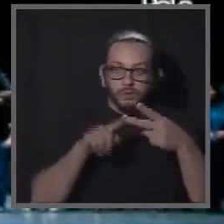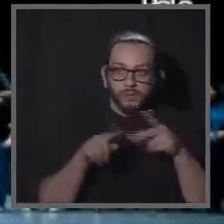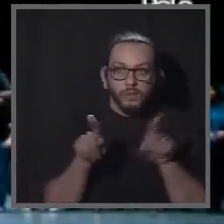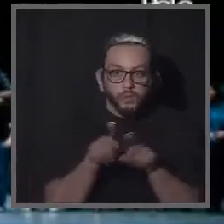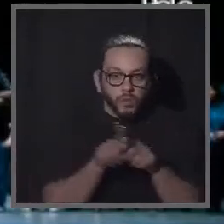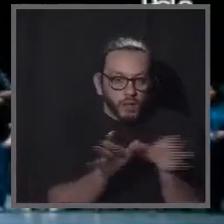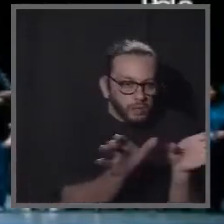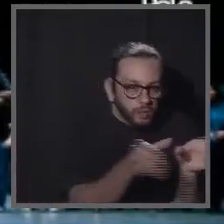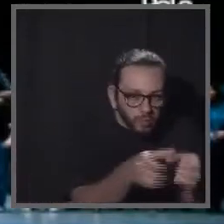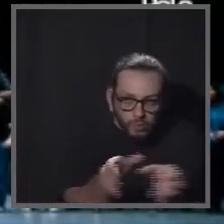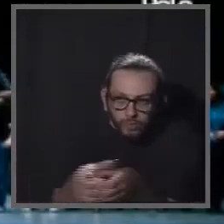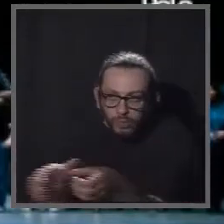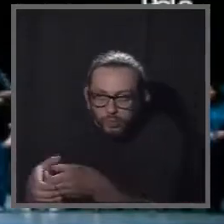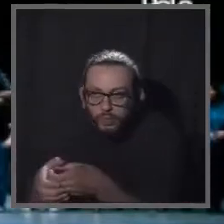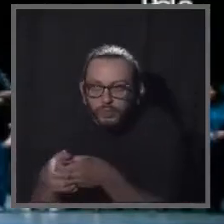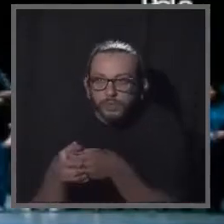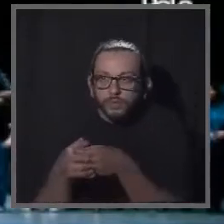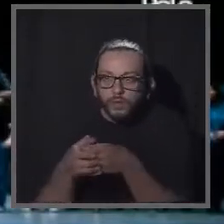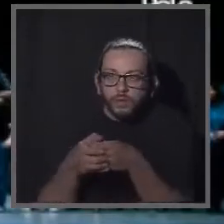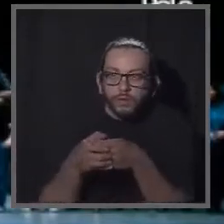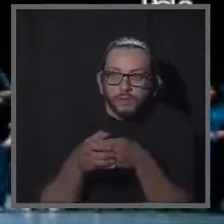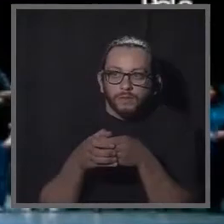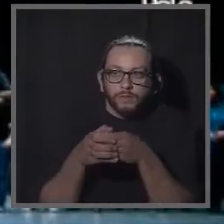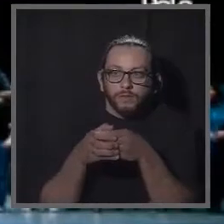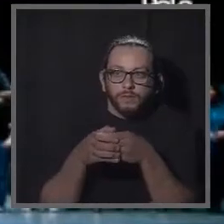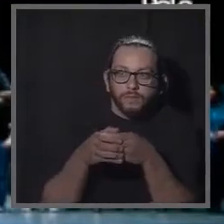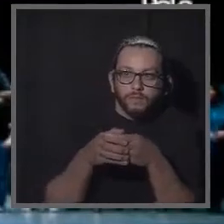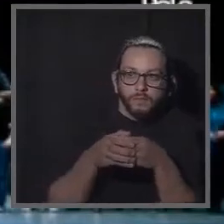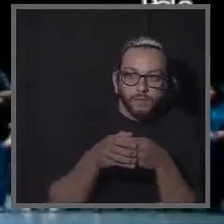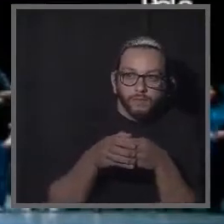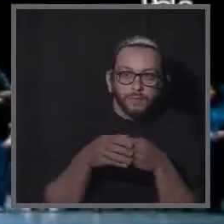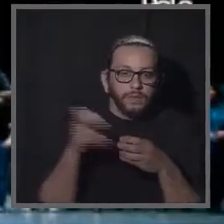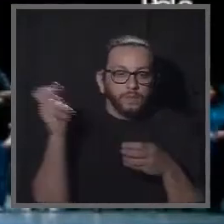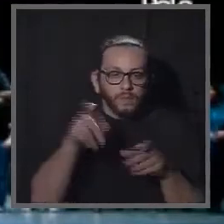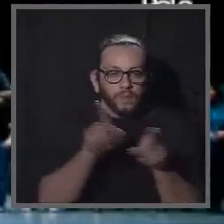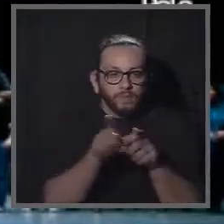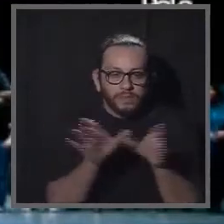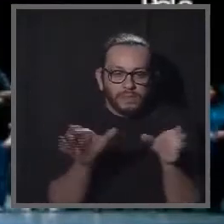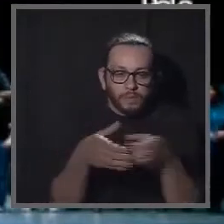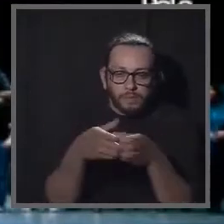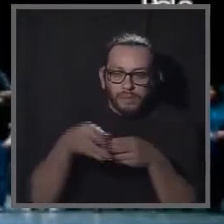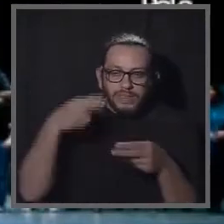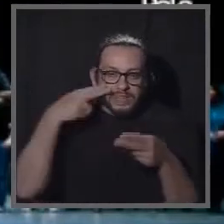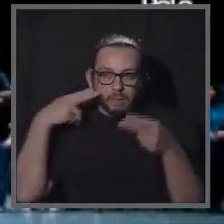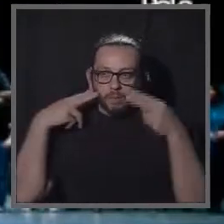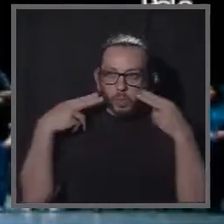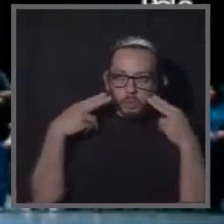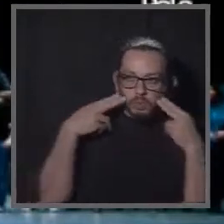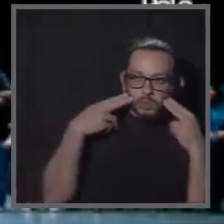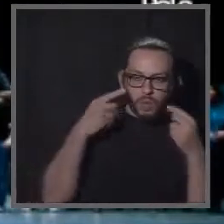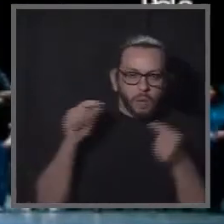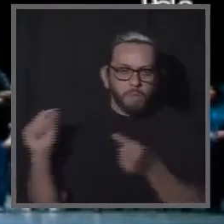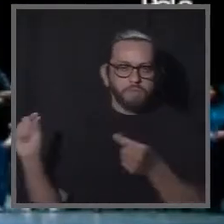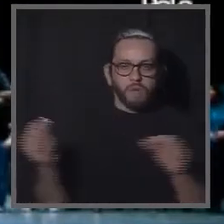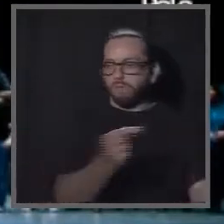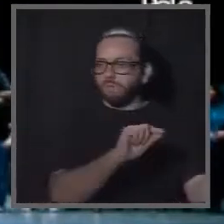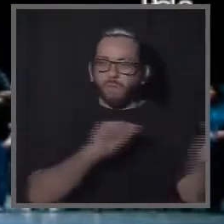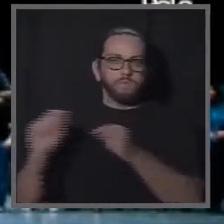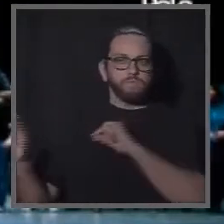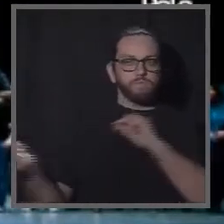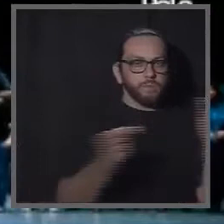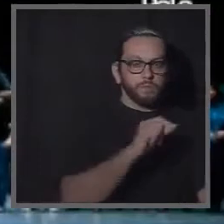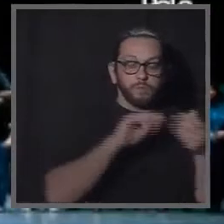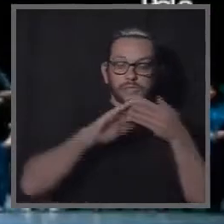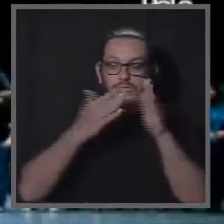show, these tribes that would arrive here at this theater. They would discuss the city, of